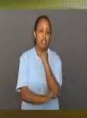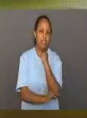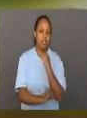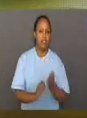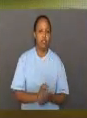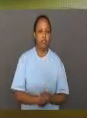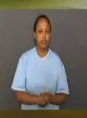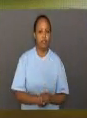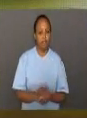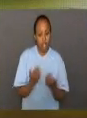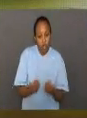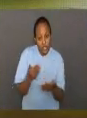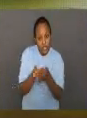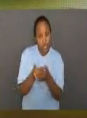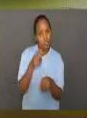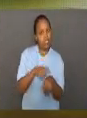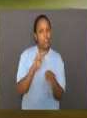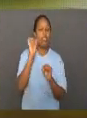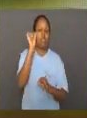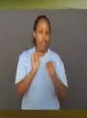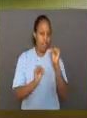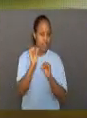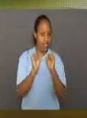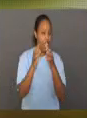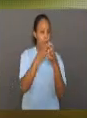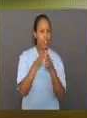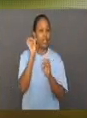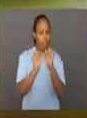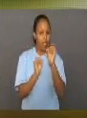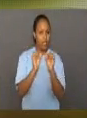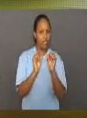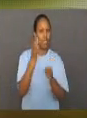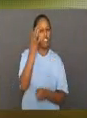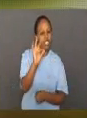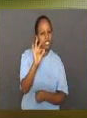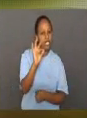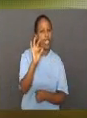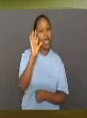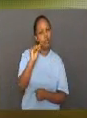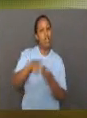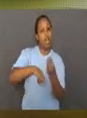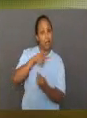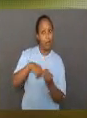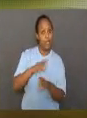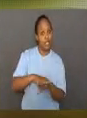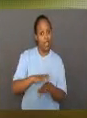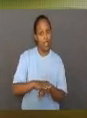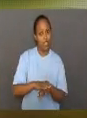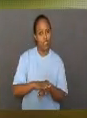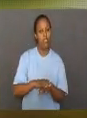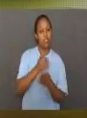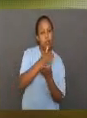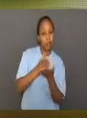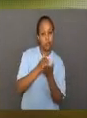In more recent American history, such as in the 1950s, certain